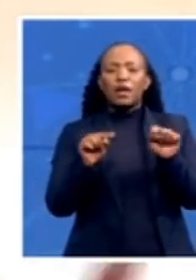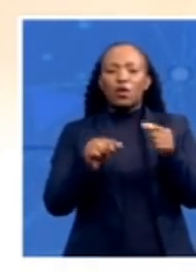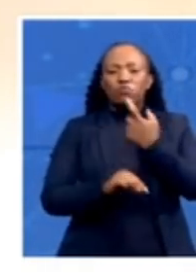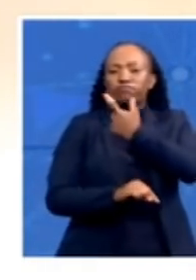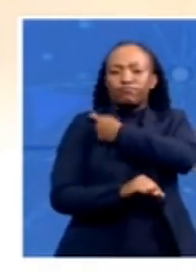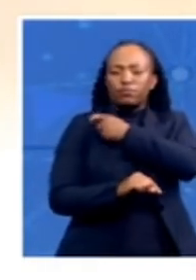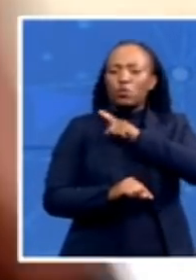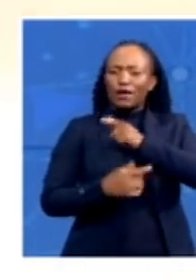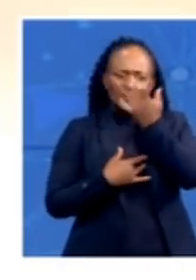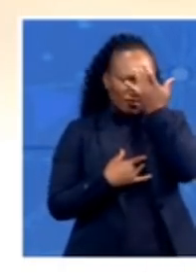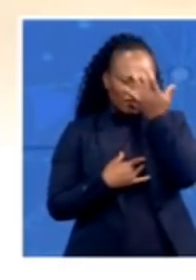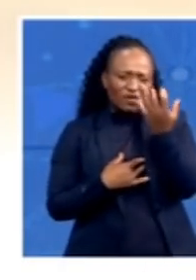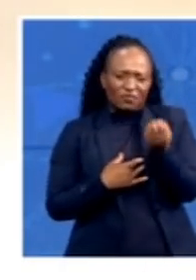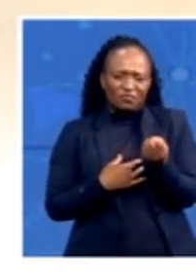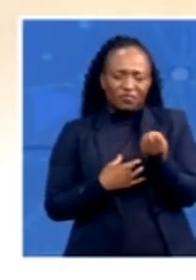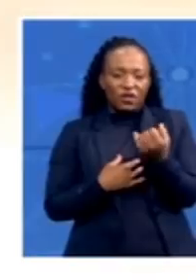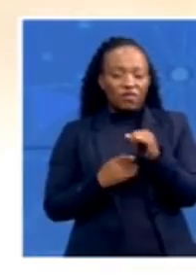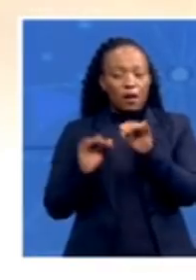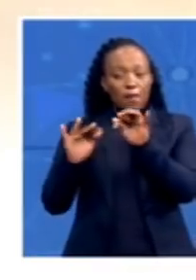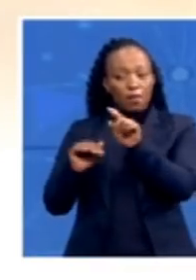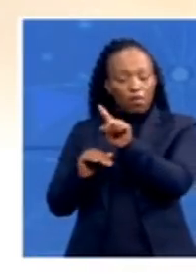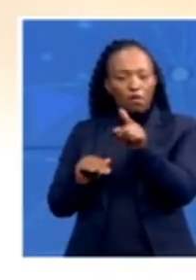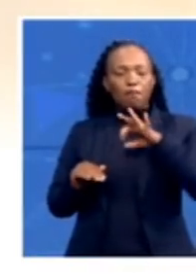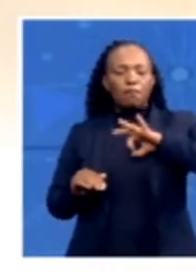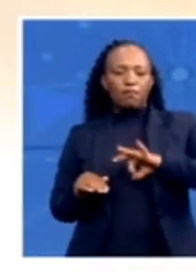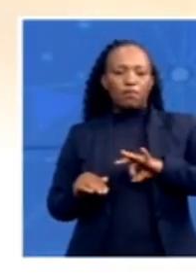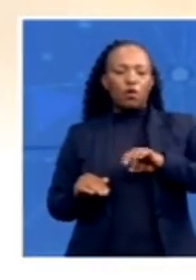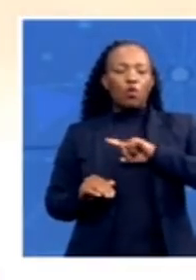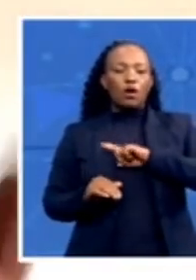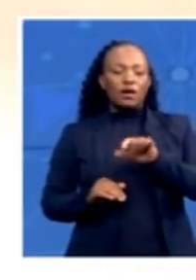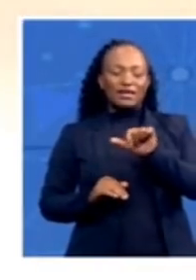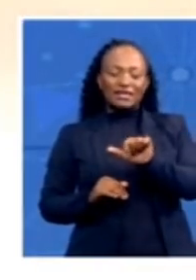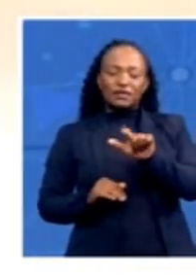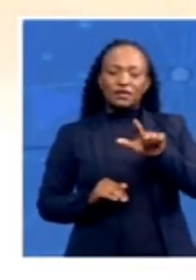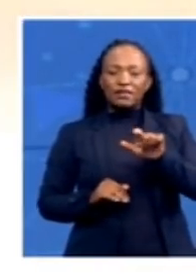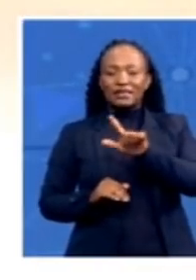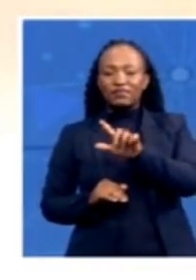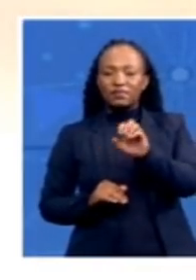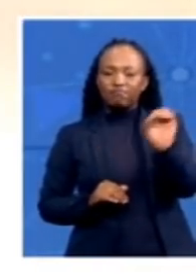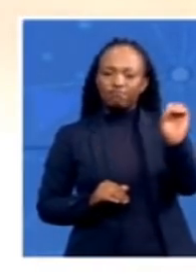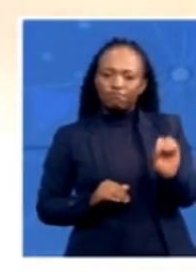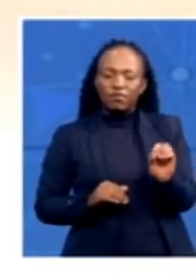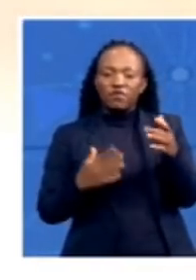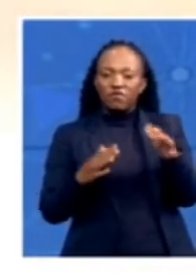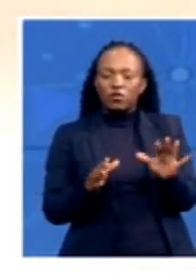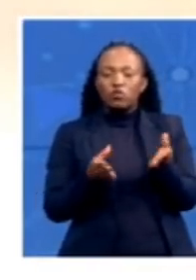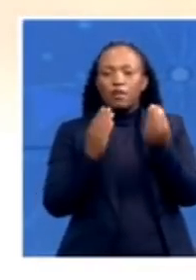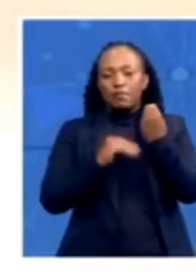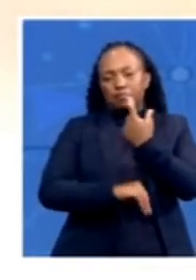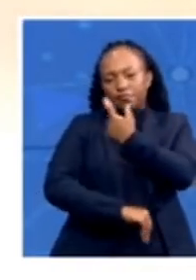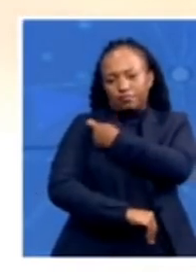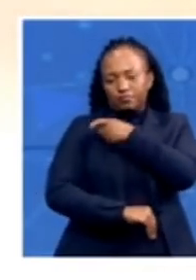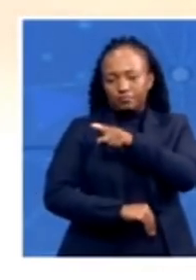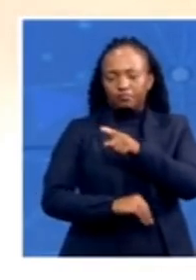will benefit if 67% of us or 70% of us have been vaccinated. And for this reason, the Religious Forum Against COVID